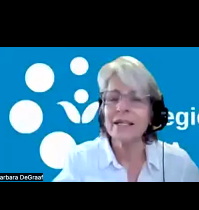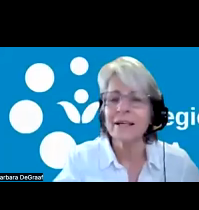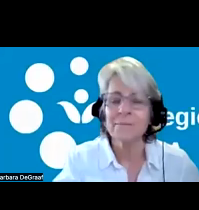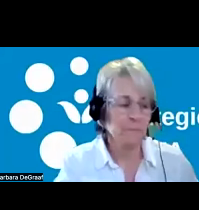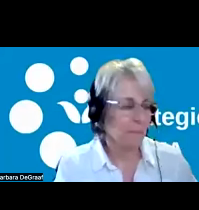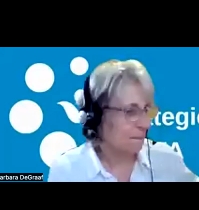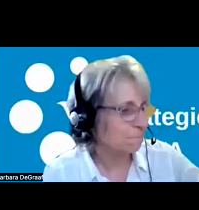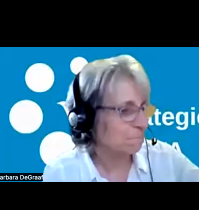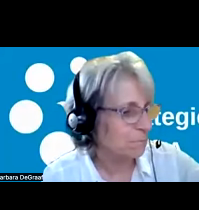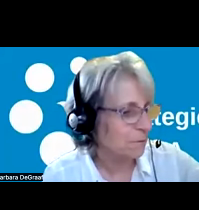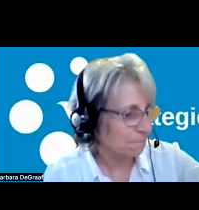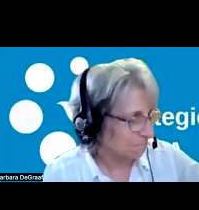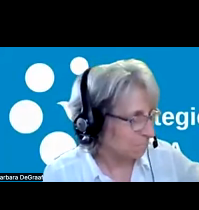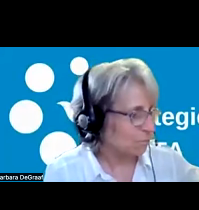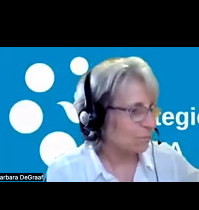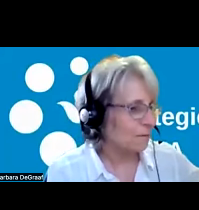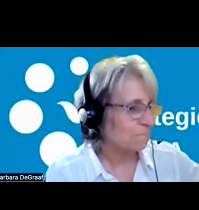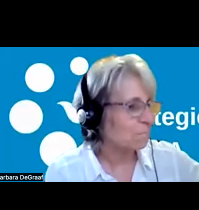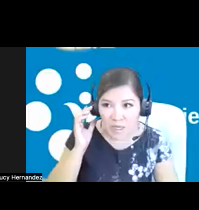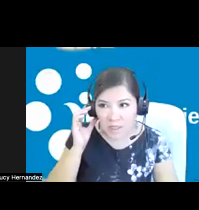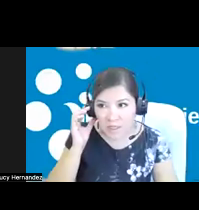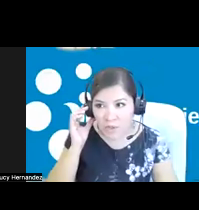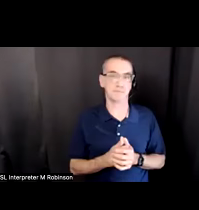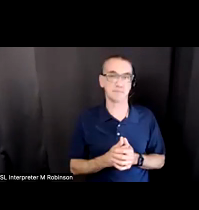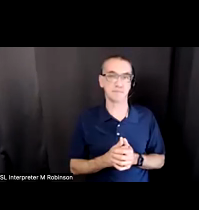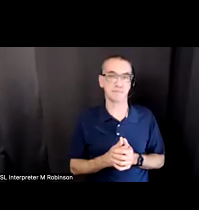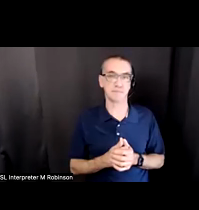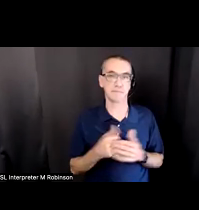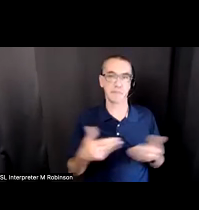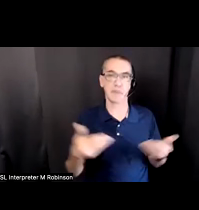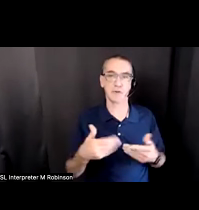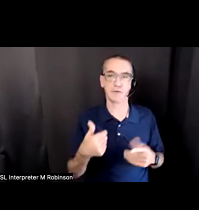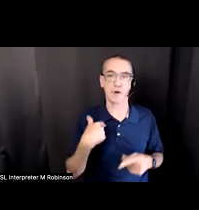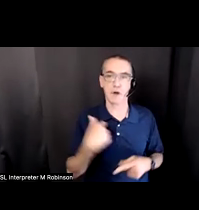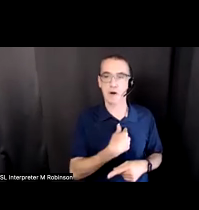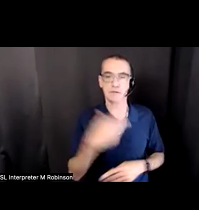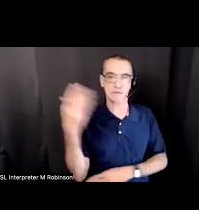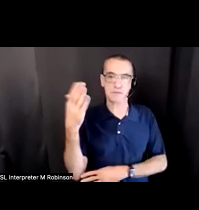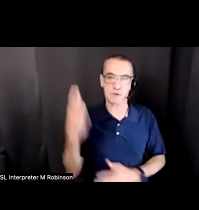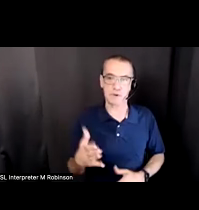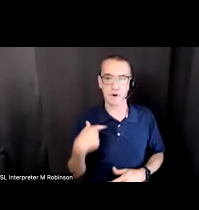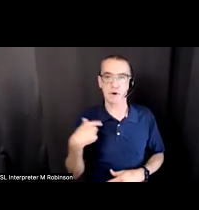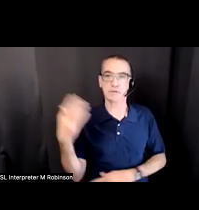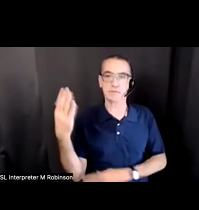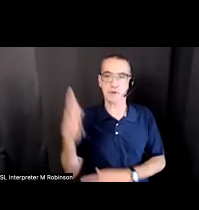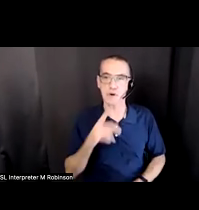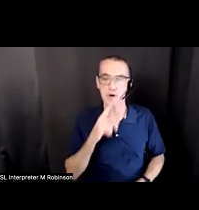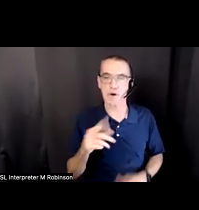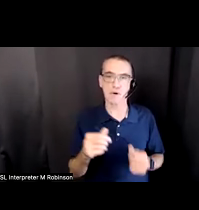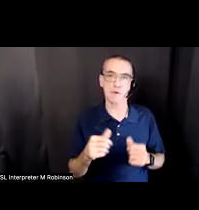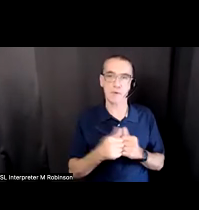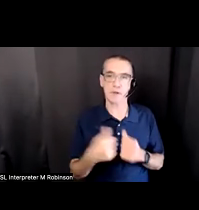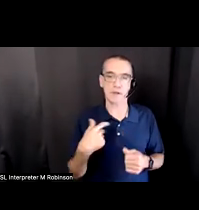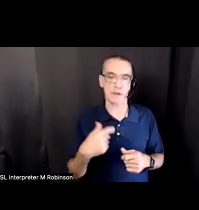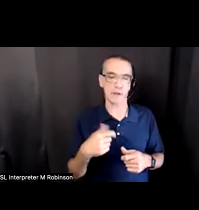Lucy. Great. Thank you. All right. So let's introduce our speakers. Our speakers are with the